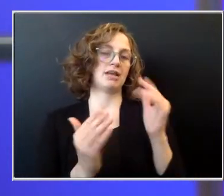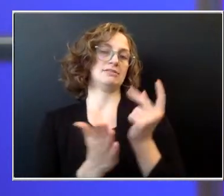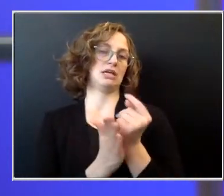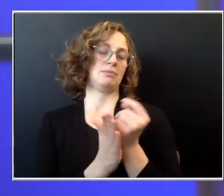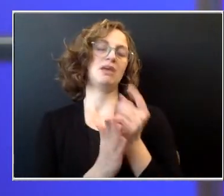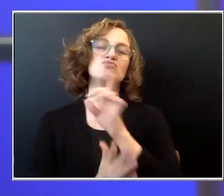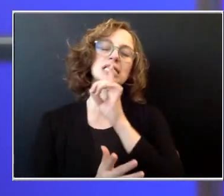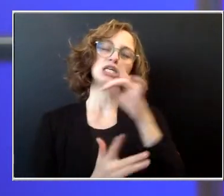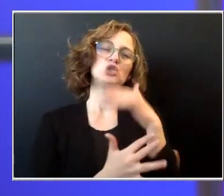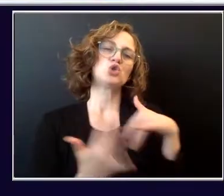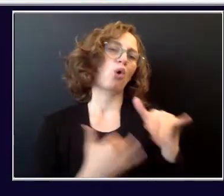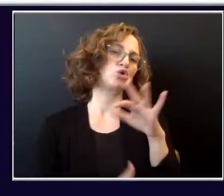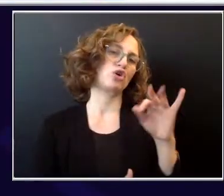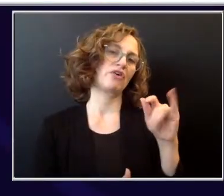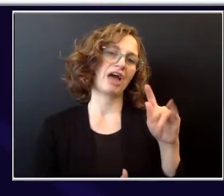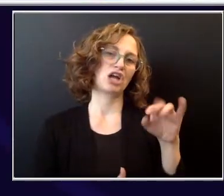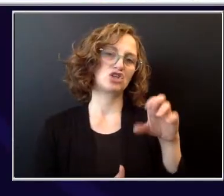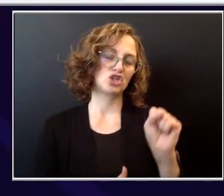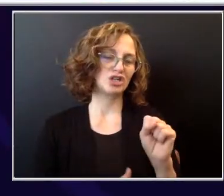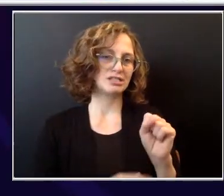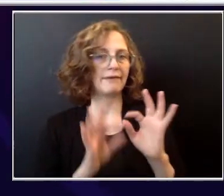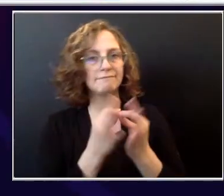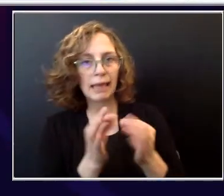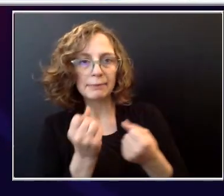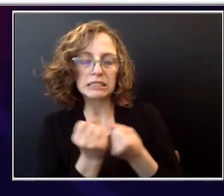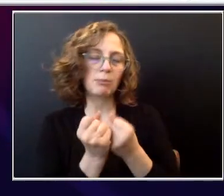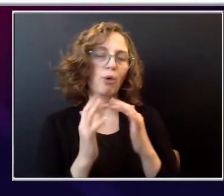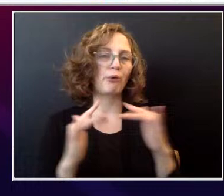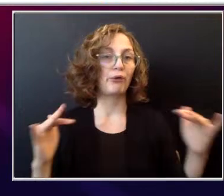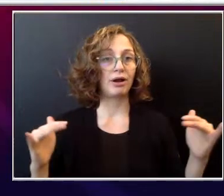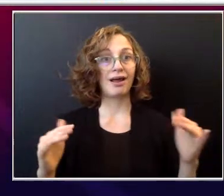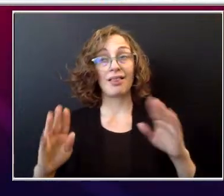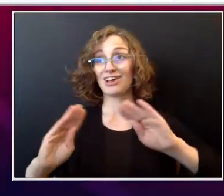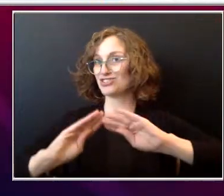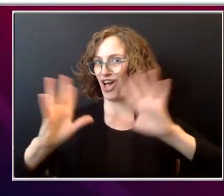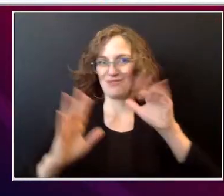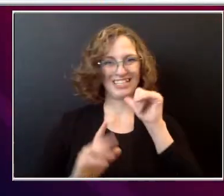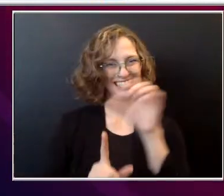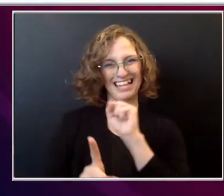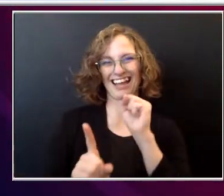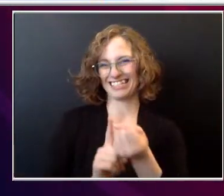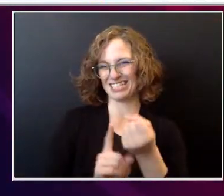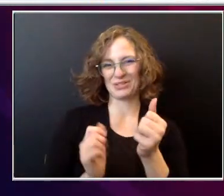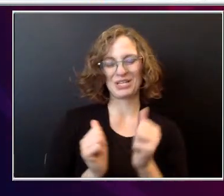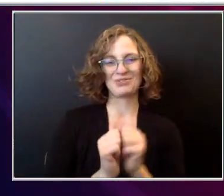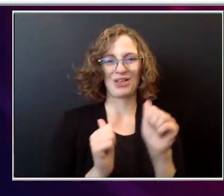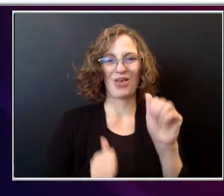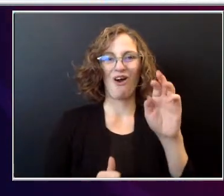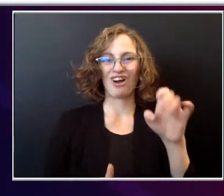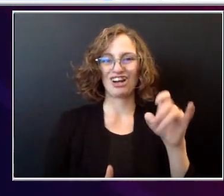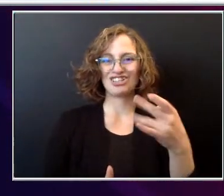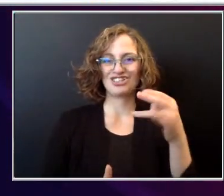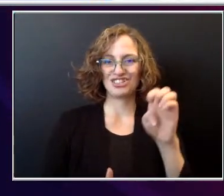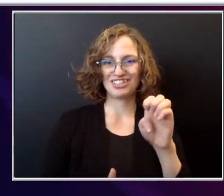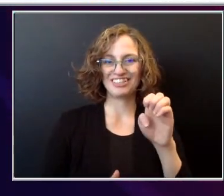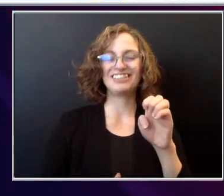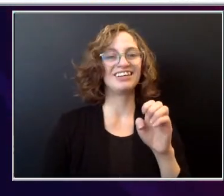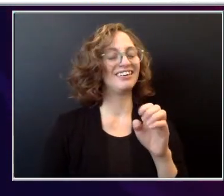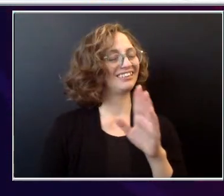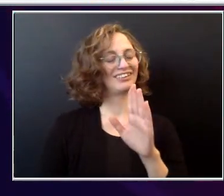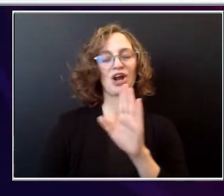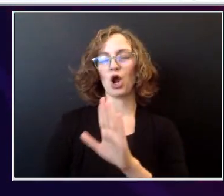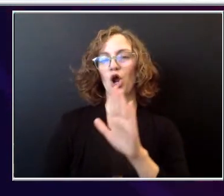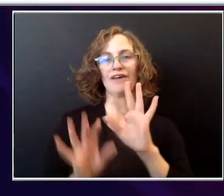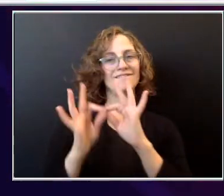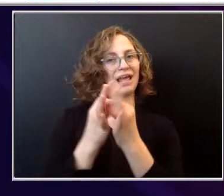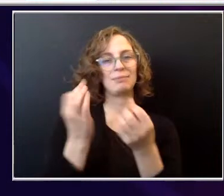and that was clearly not the case with Archie. Family support wasn't going to be a problem. Right, I mean, yeah, was not going to be a